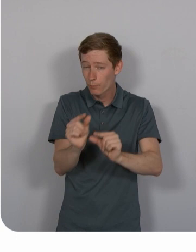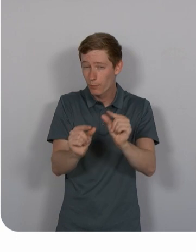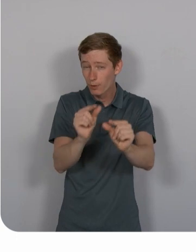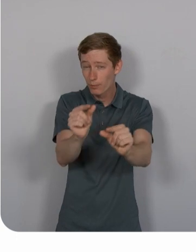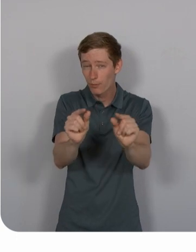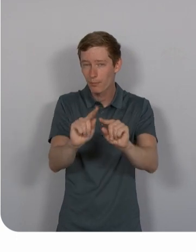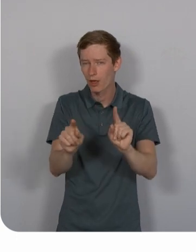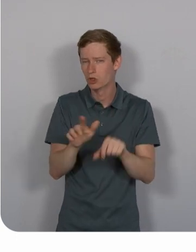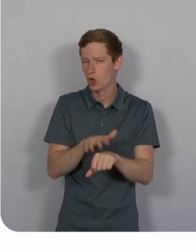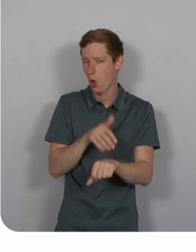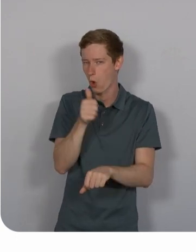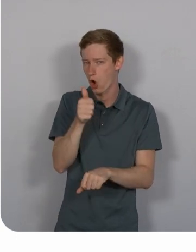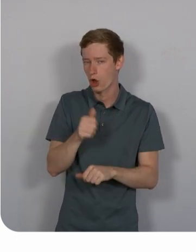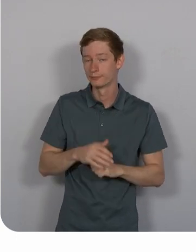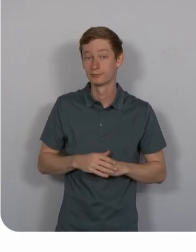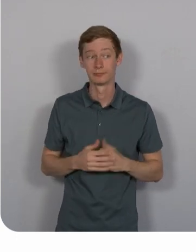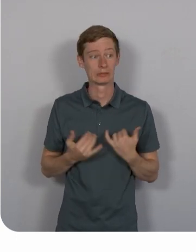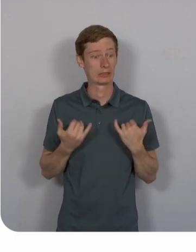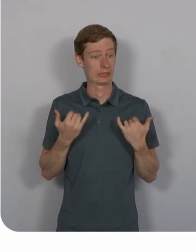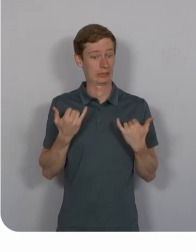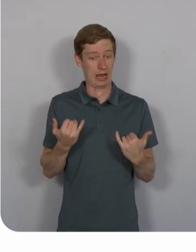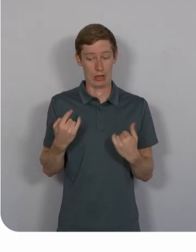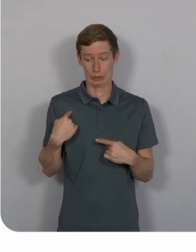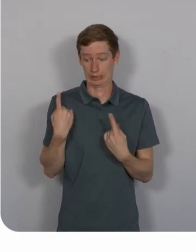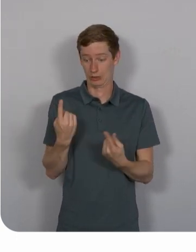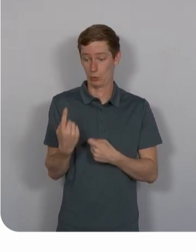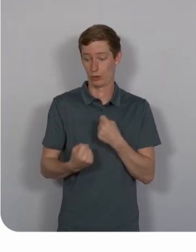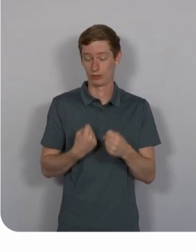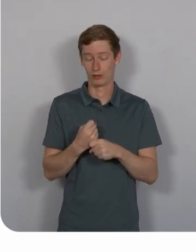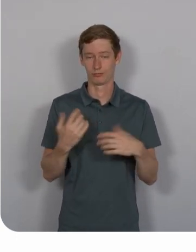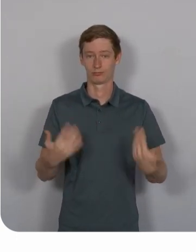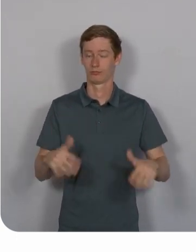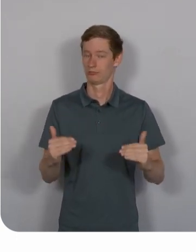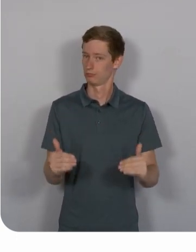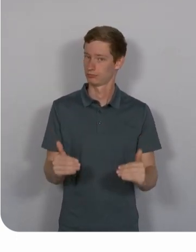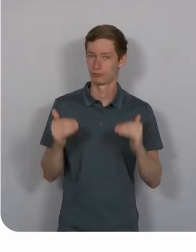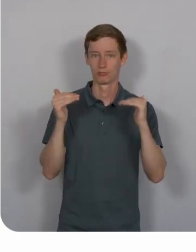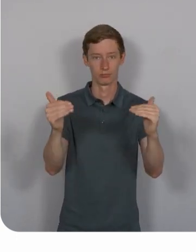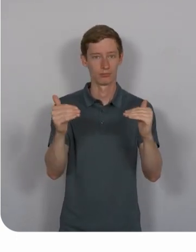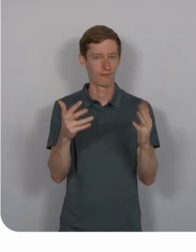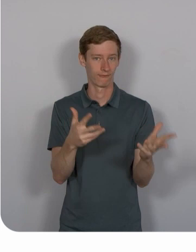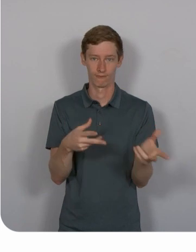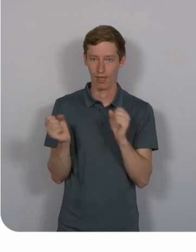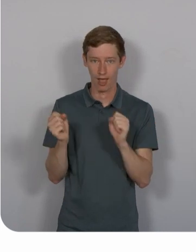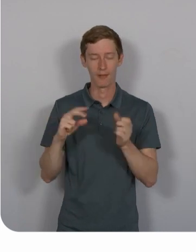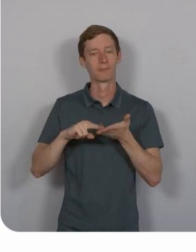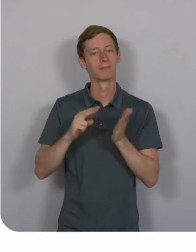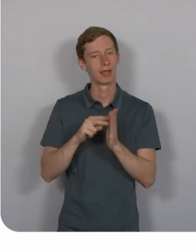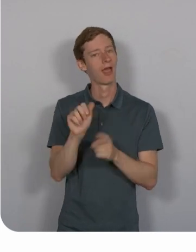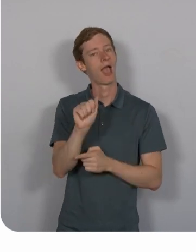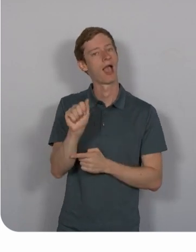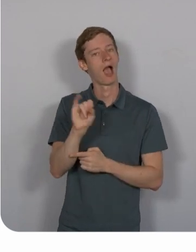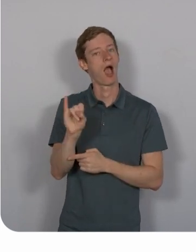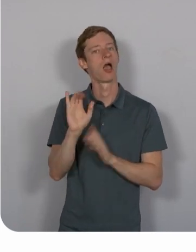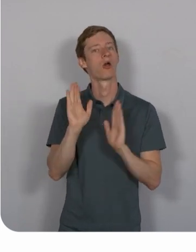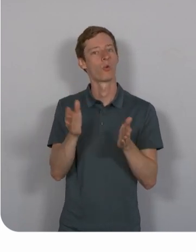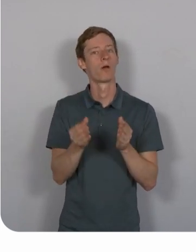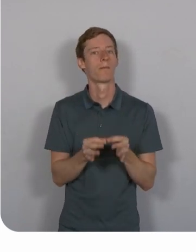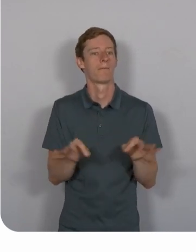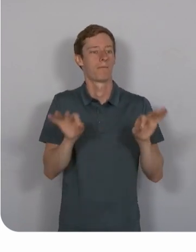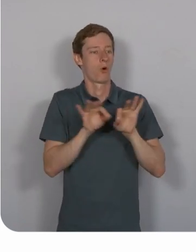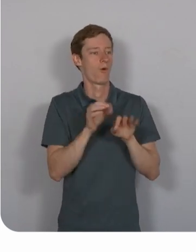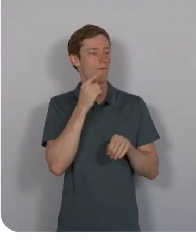somewhat longer. But now, you know, I think that the AI part of this is going to be just as important in smart glasses being